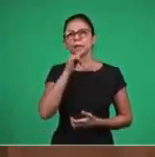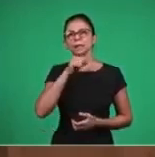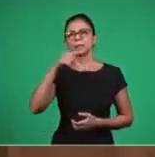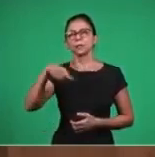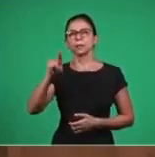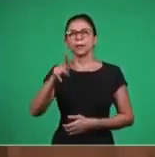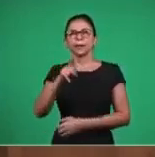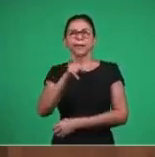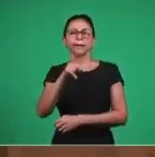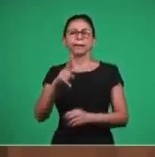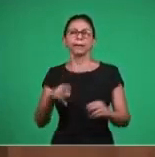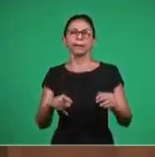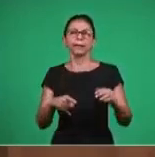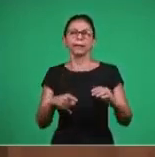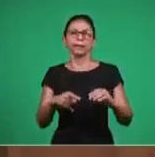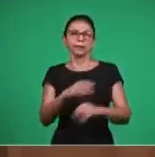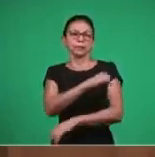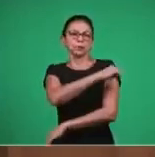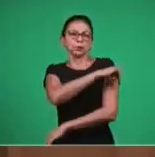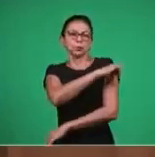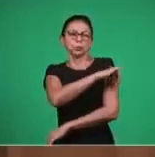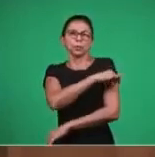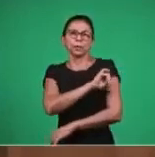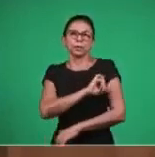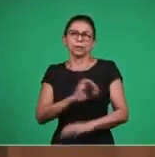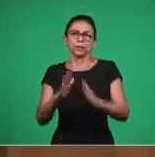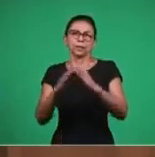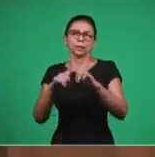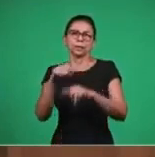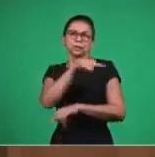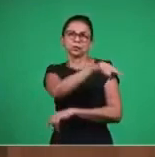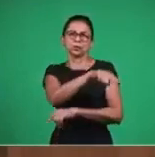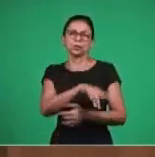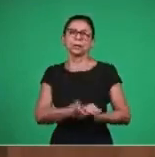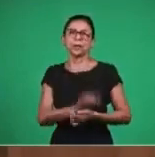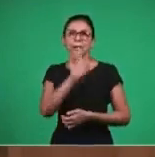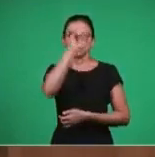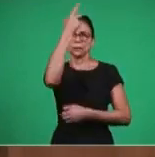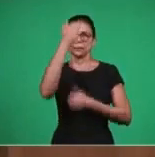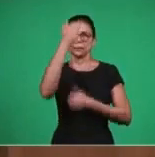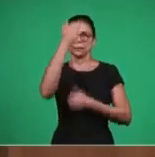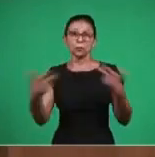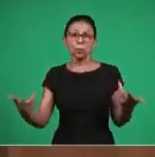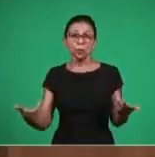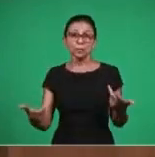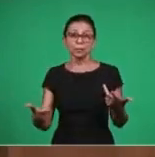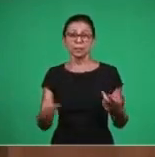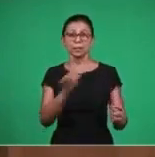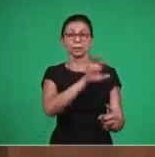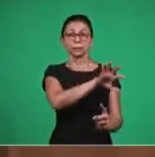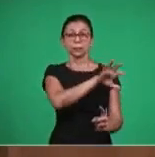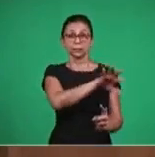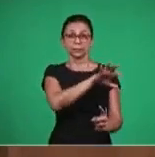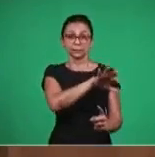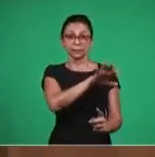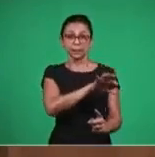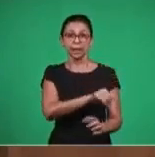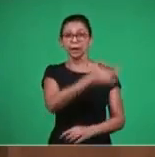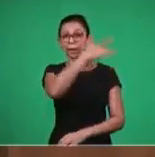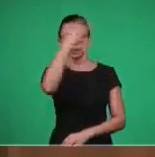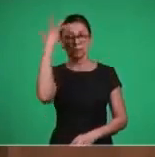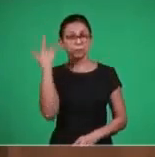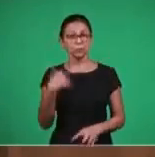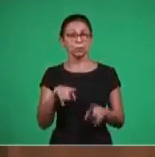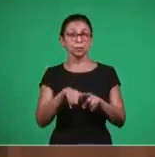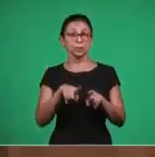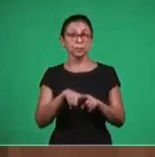He came up with something in the region, and he wants to put everybody in the same situation where he is. He